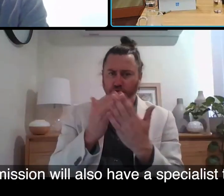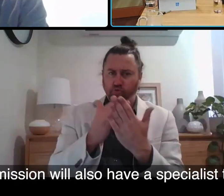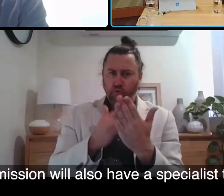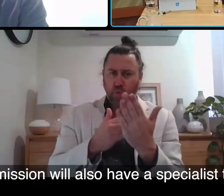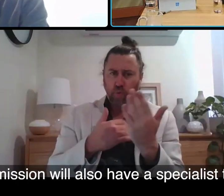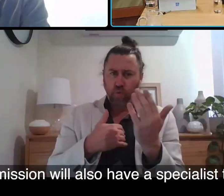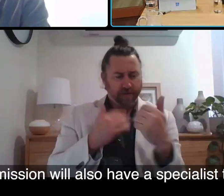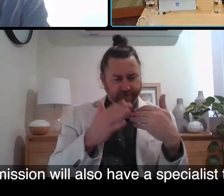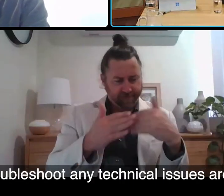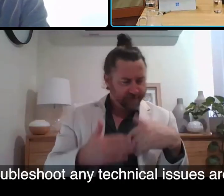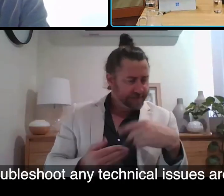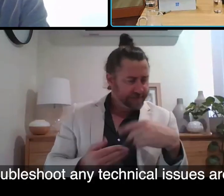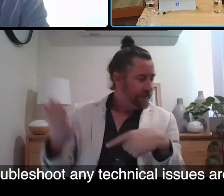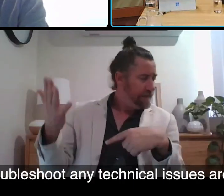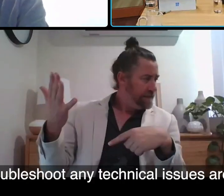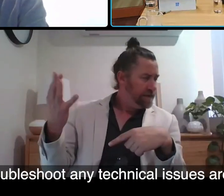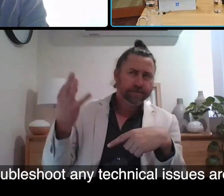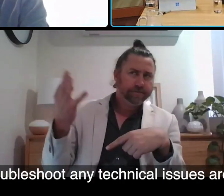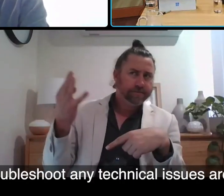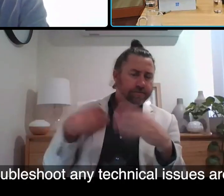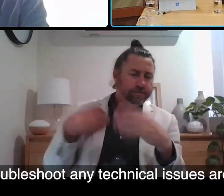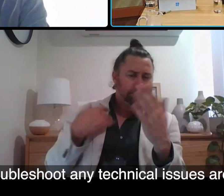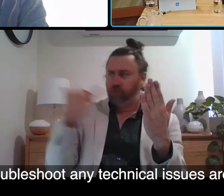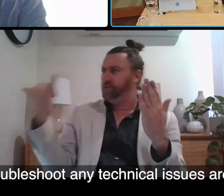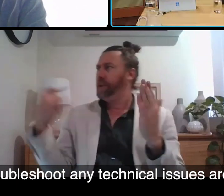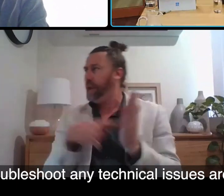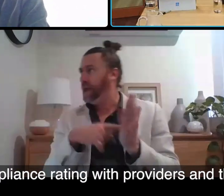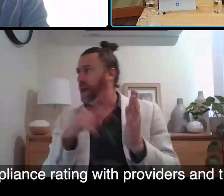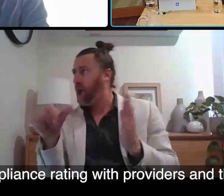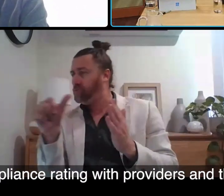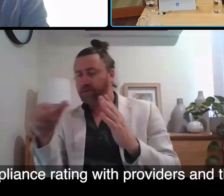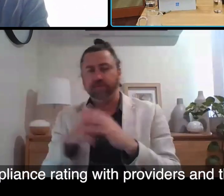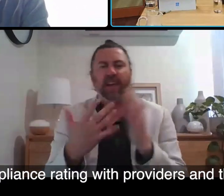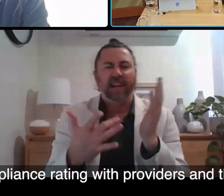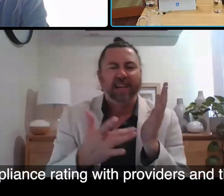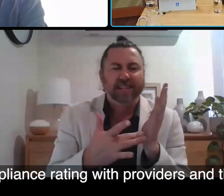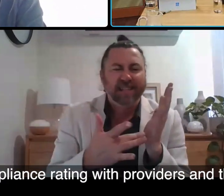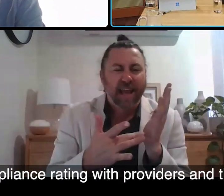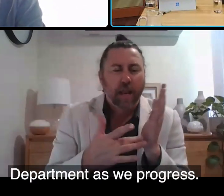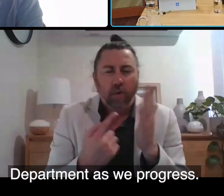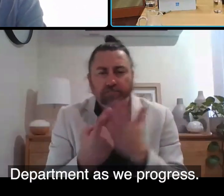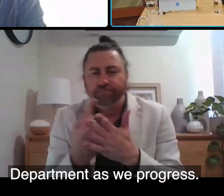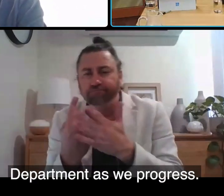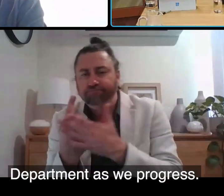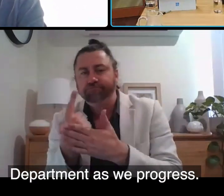also have a specialist team on hand to troubleshoot any technical issues around the compliance rating with